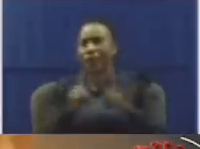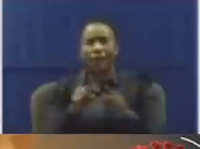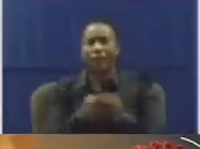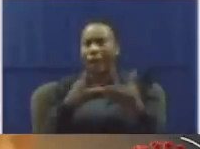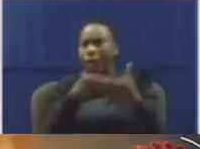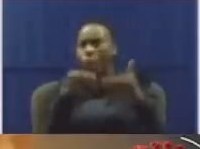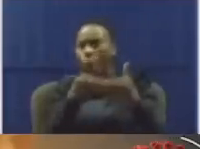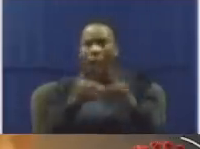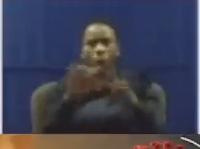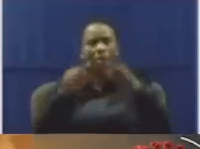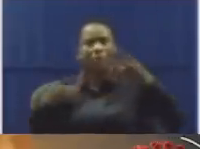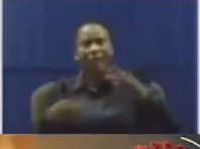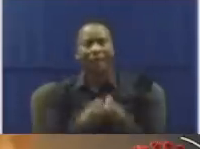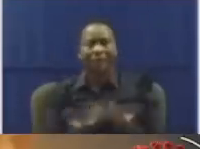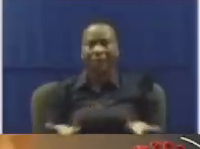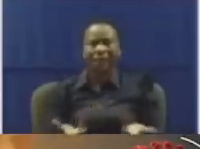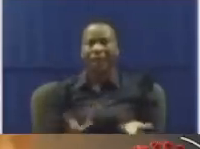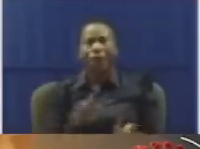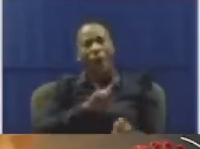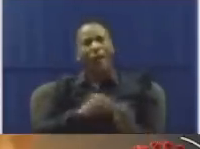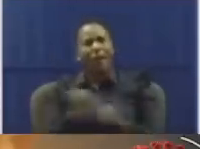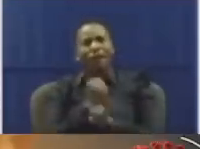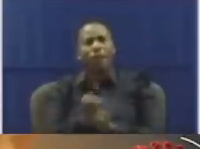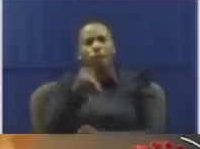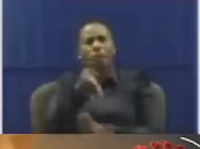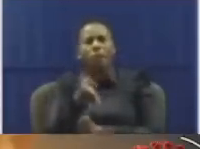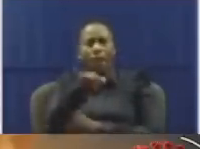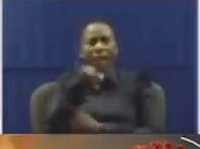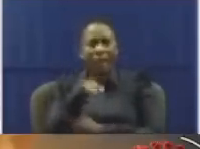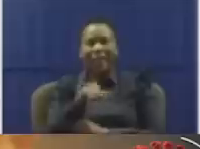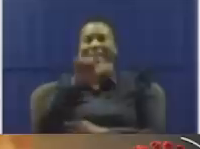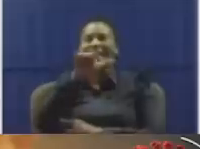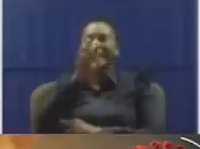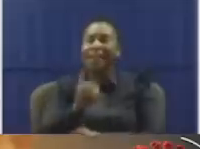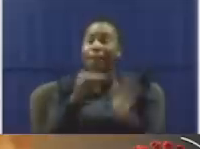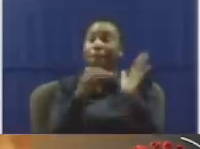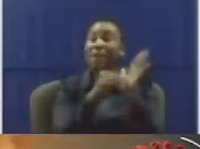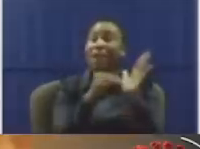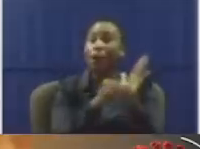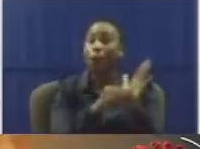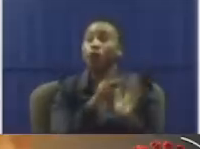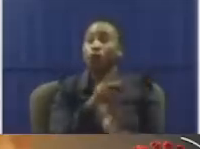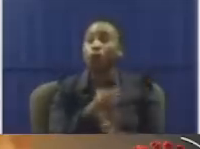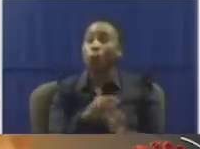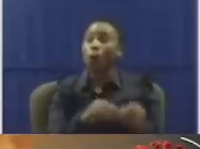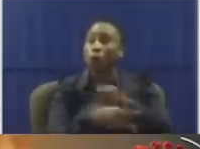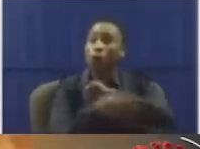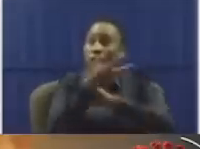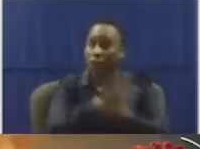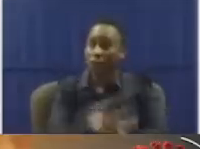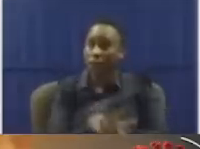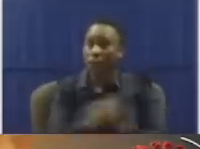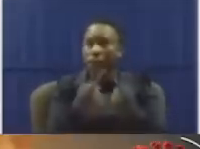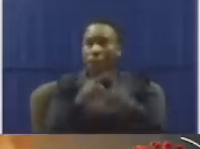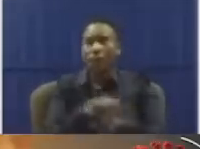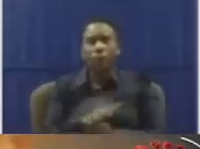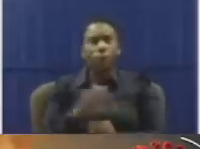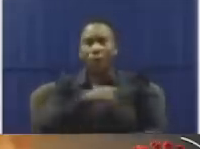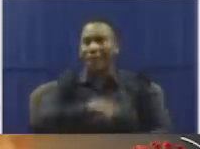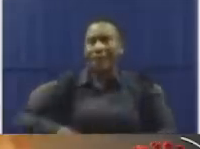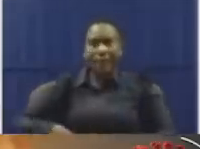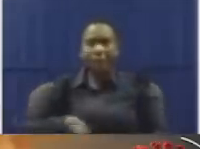should think when told that more than 60 million of this was stolen and the president didn't want anybody to know about it.